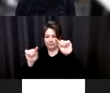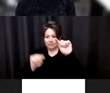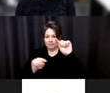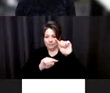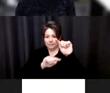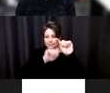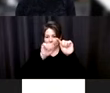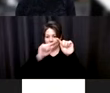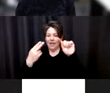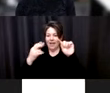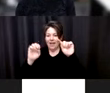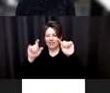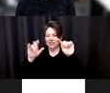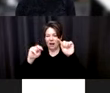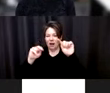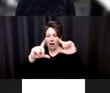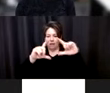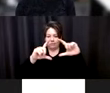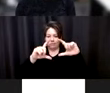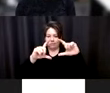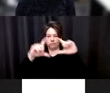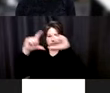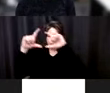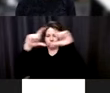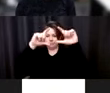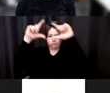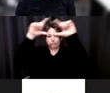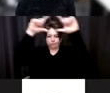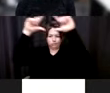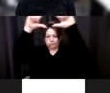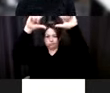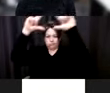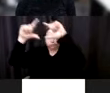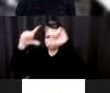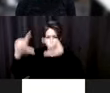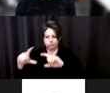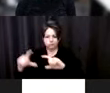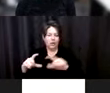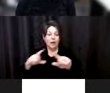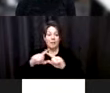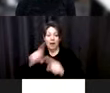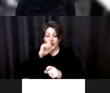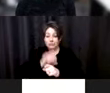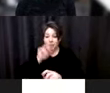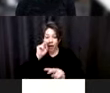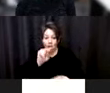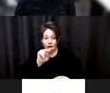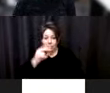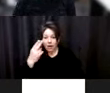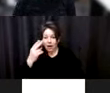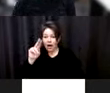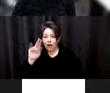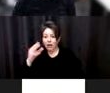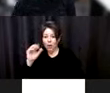hexagons put together in a tiled pattern. But in fact, if you look at a honeycomb, you